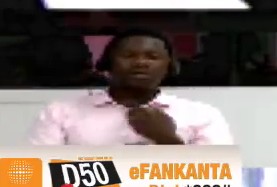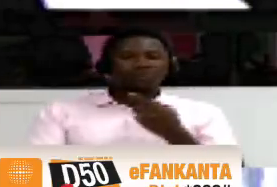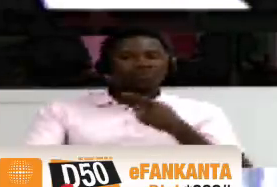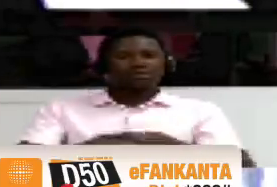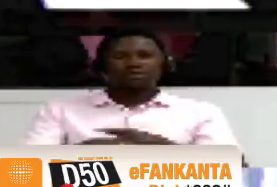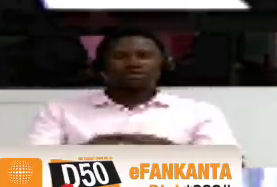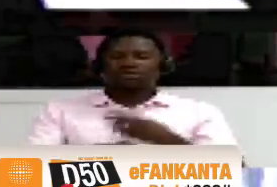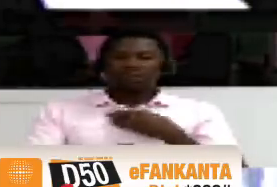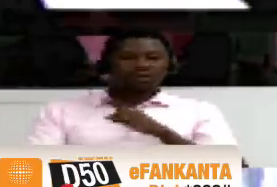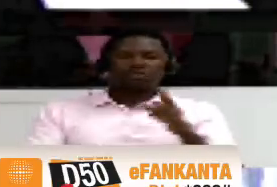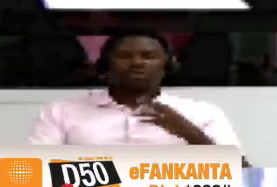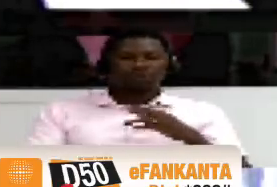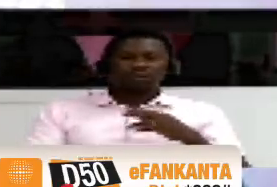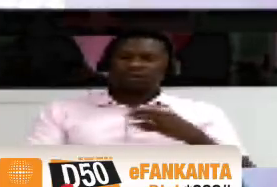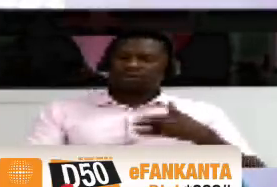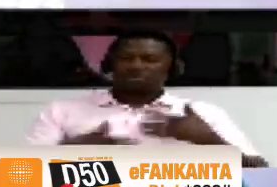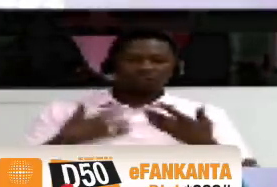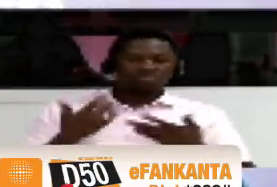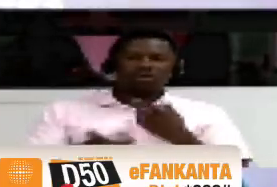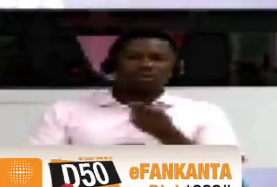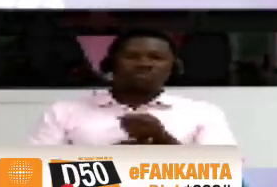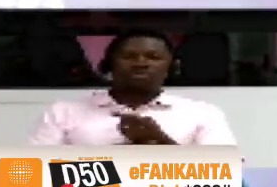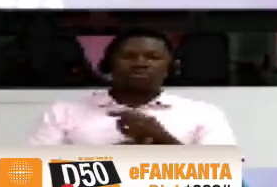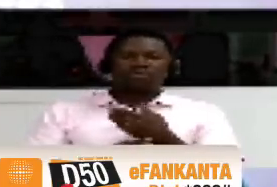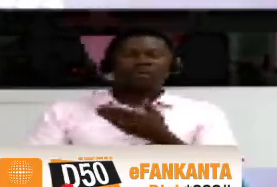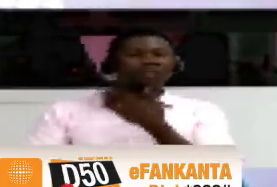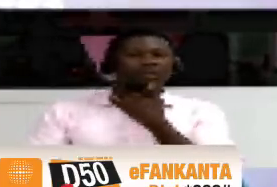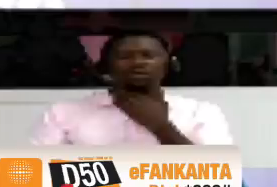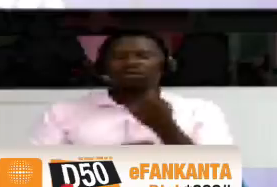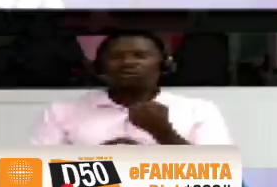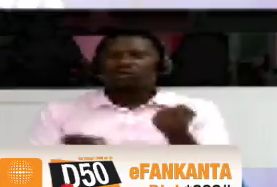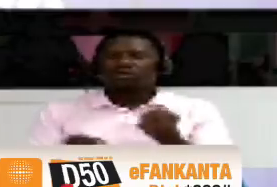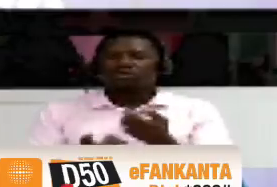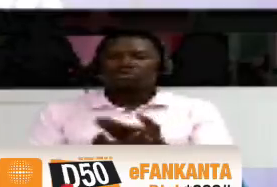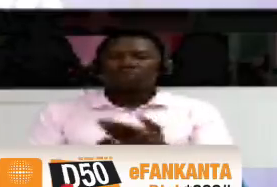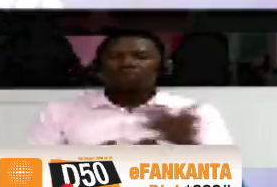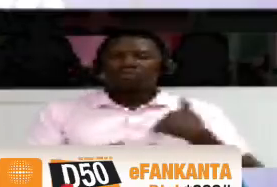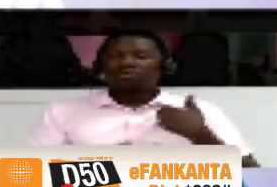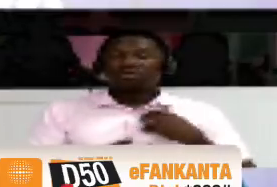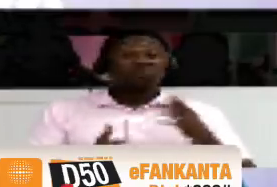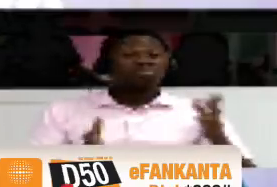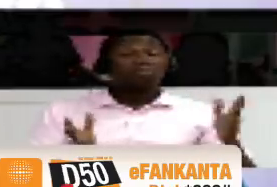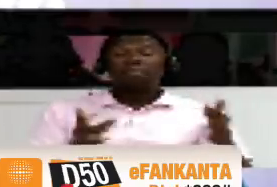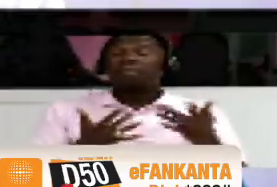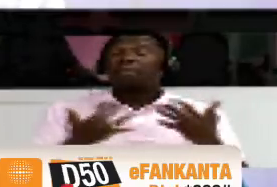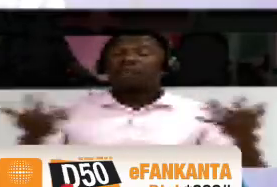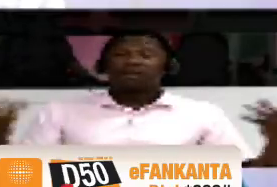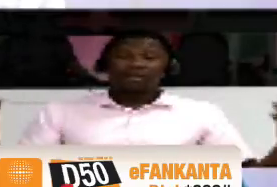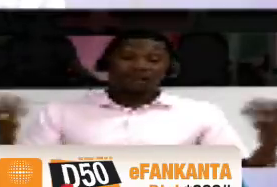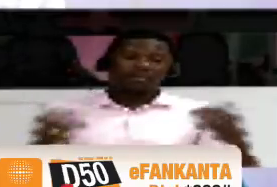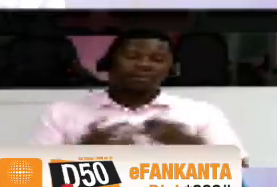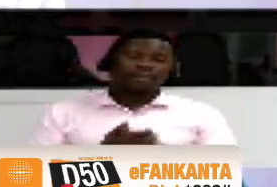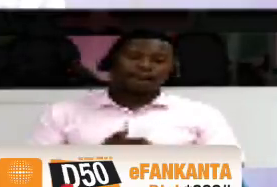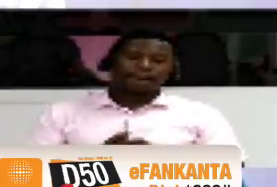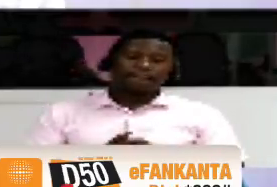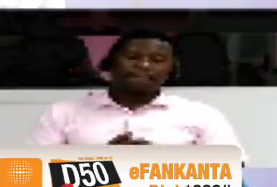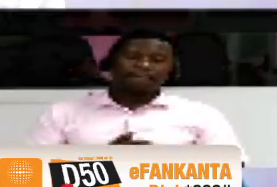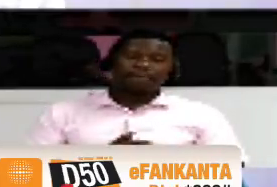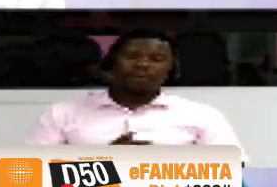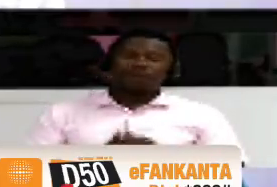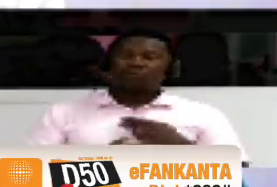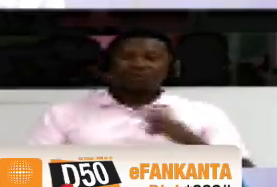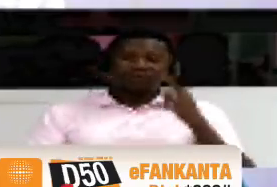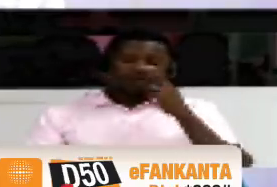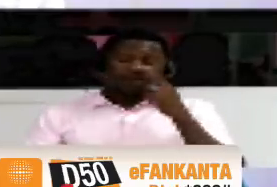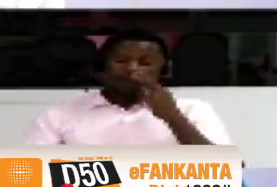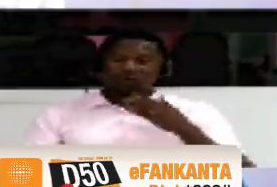some point we were not comfortable, simply because people are too much. And then we